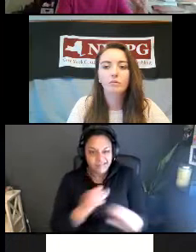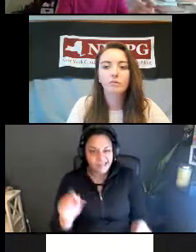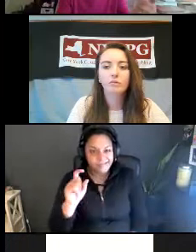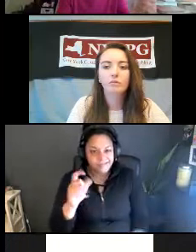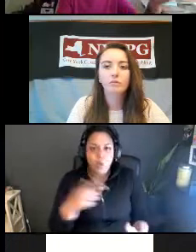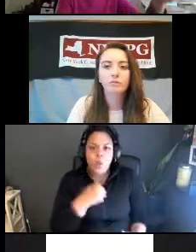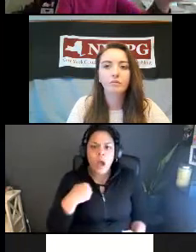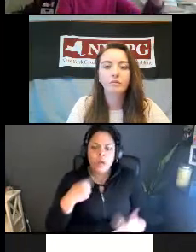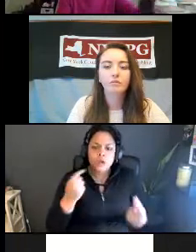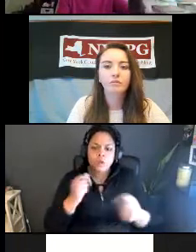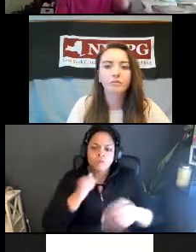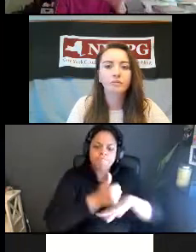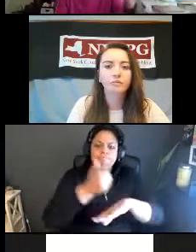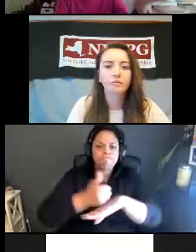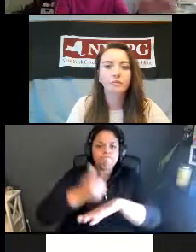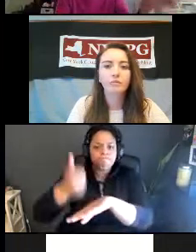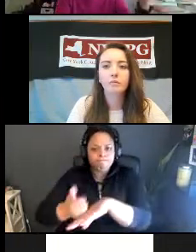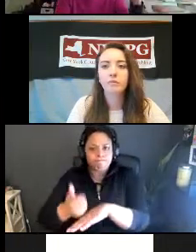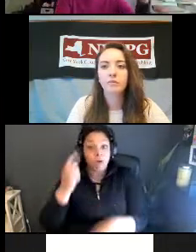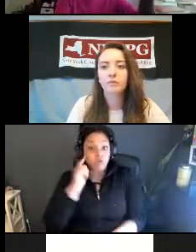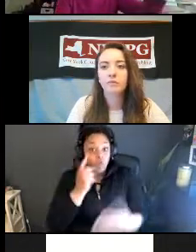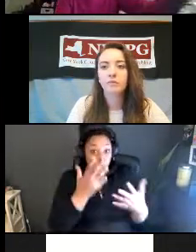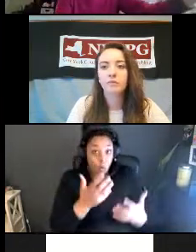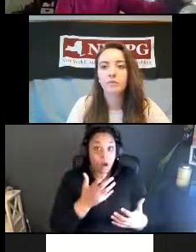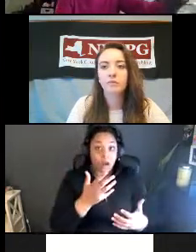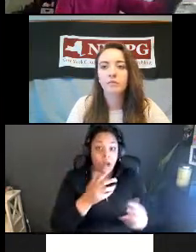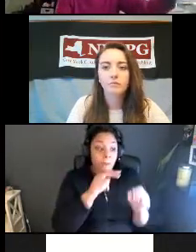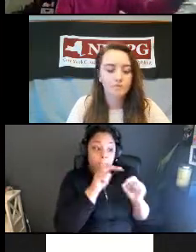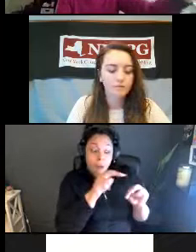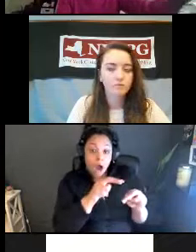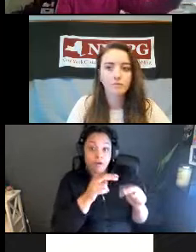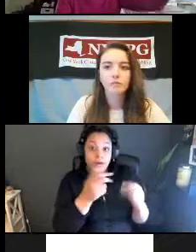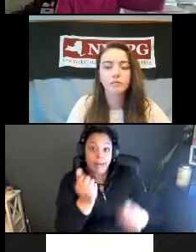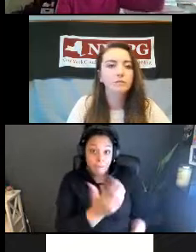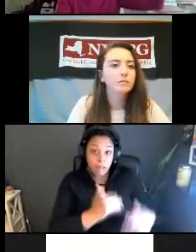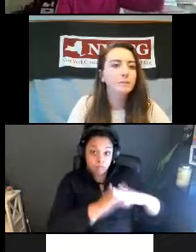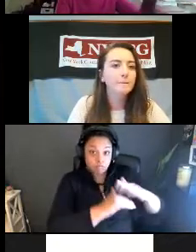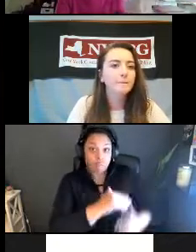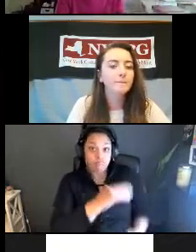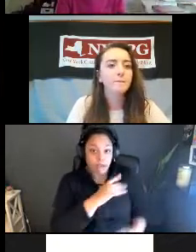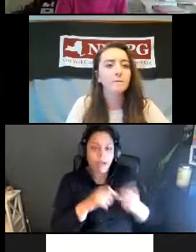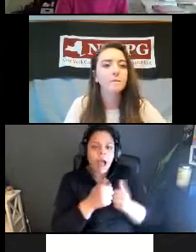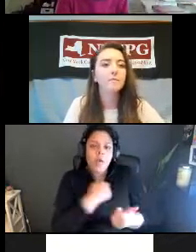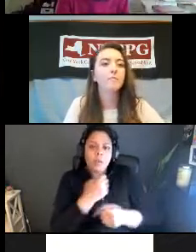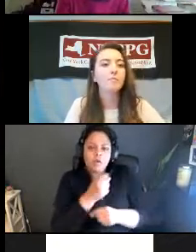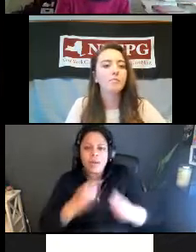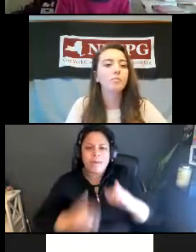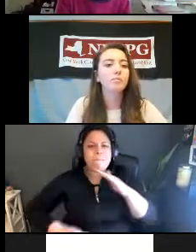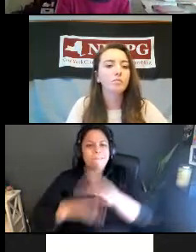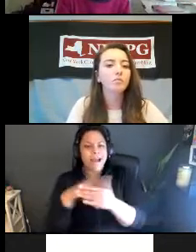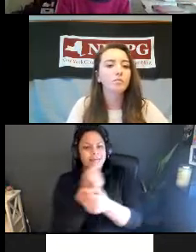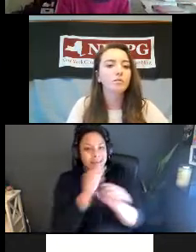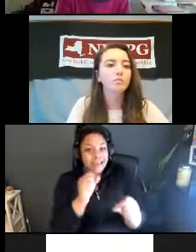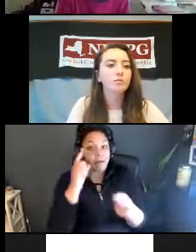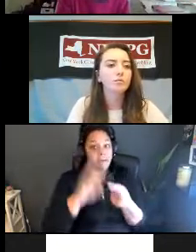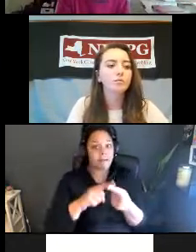in place if we're going to do moderate gambling to allow maximum safety and minimum anxiety for the